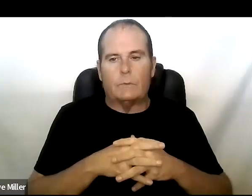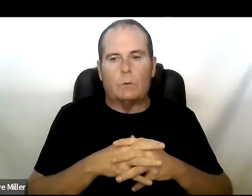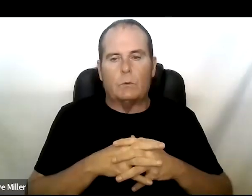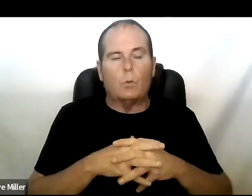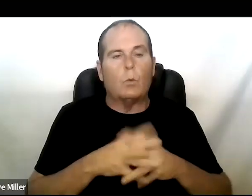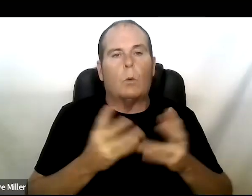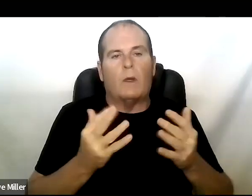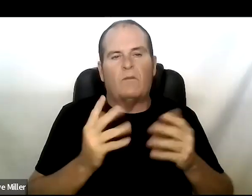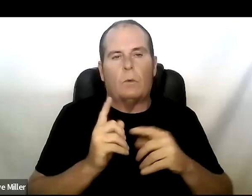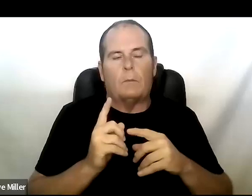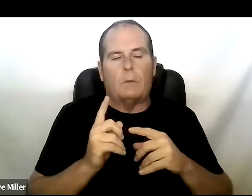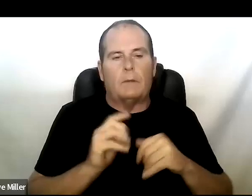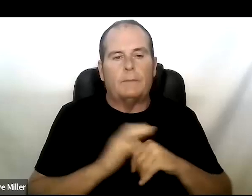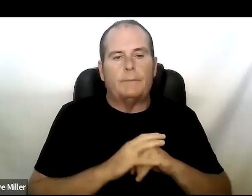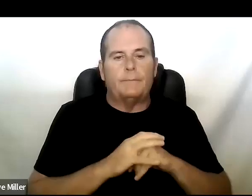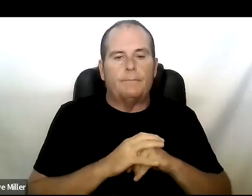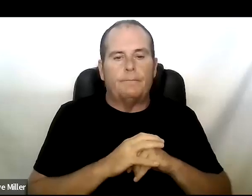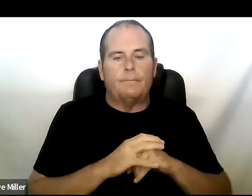question.